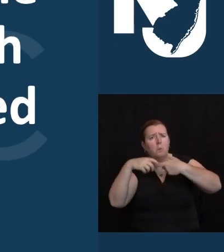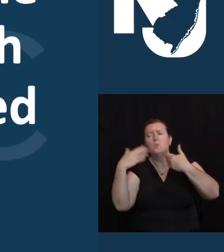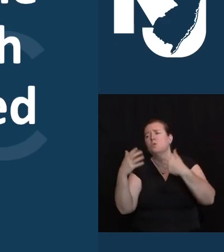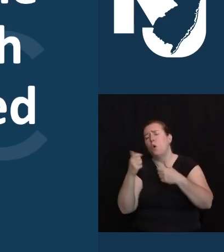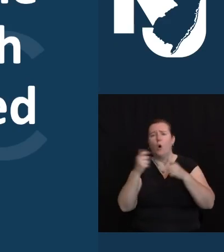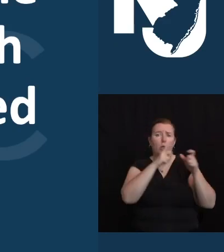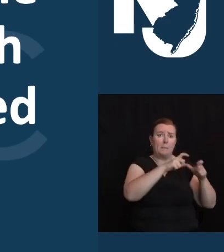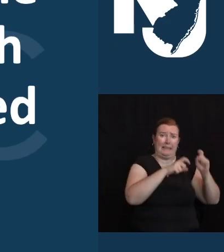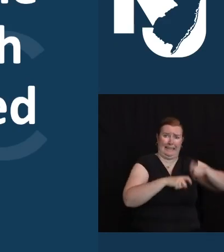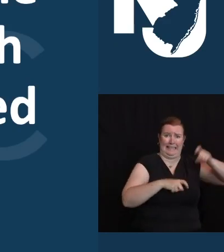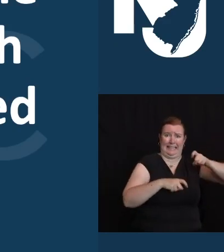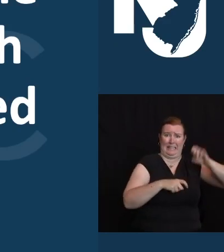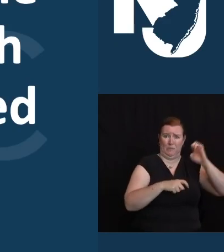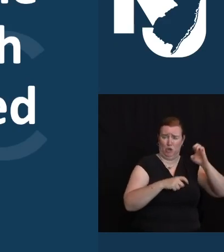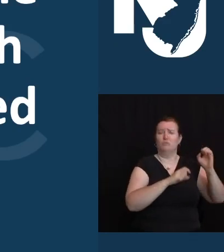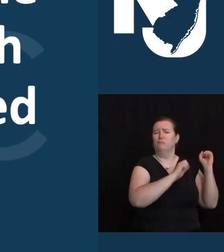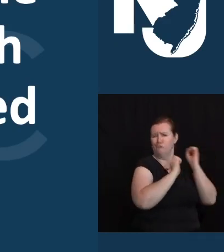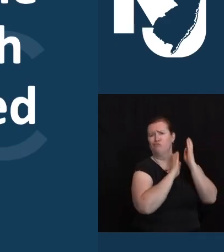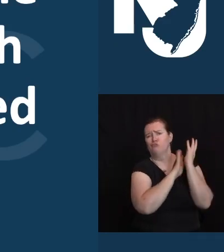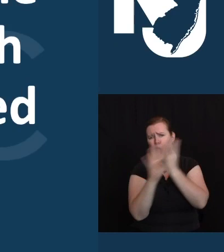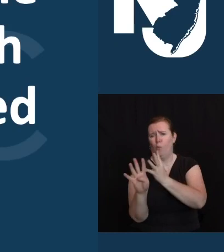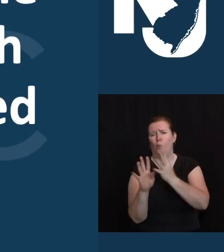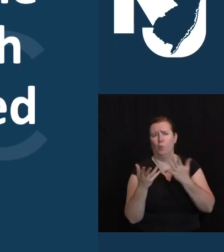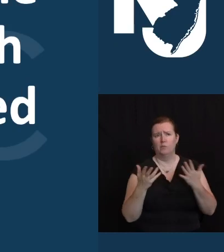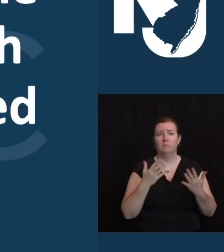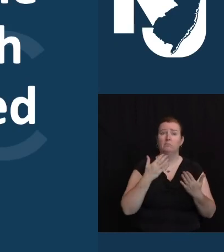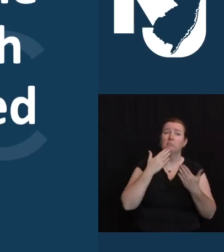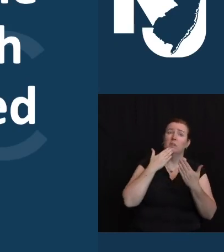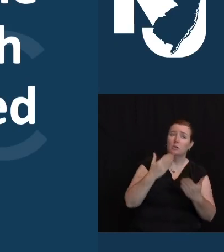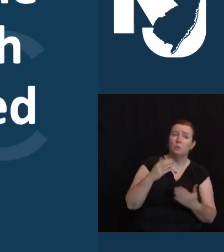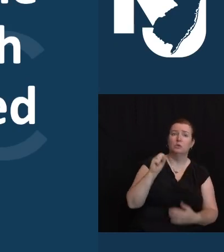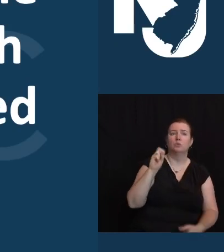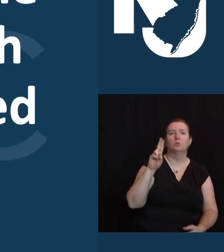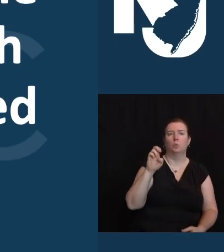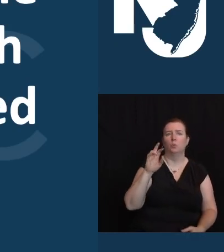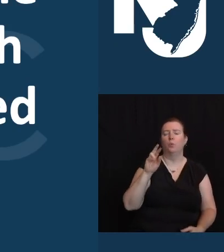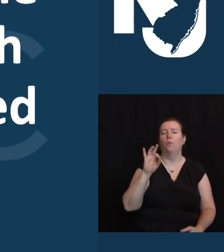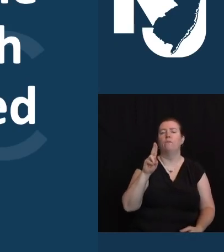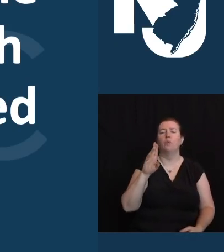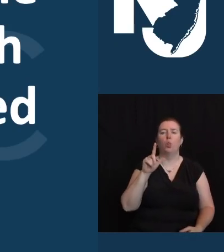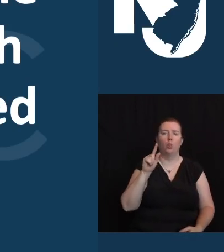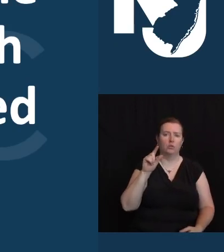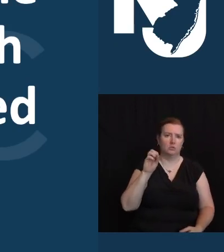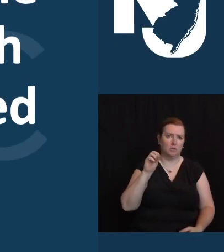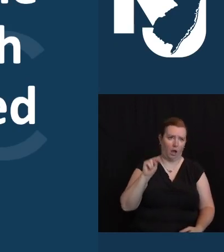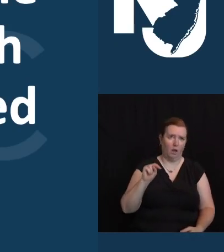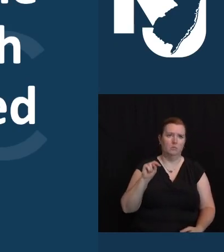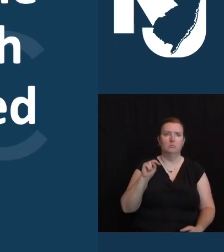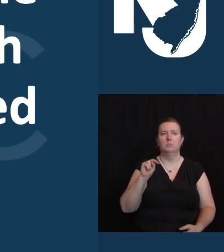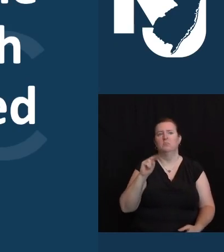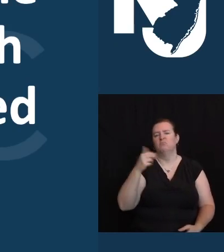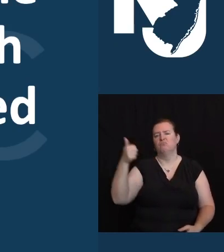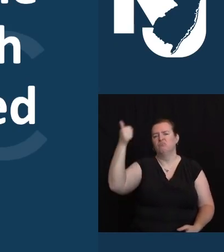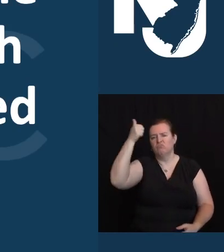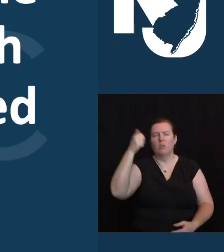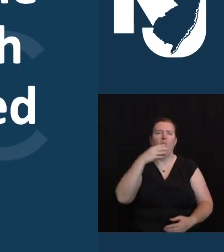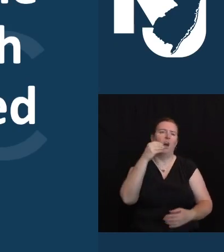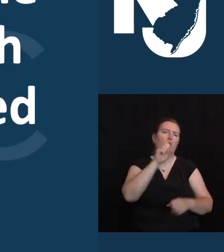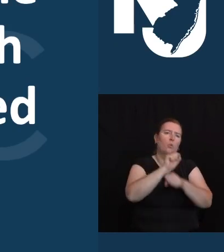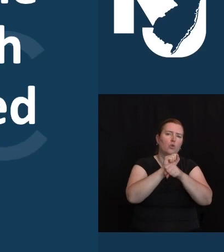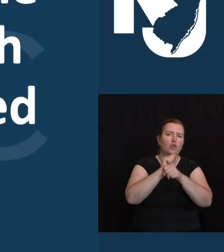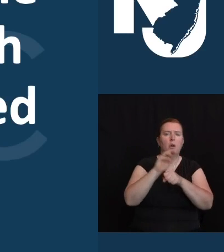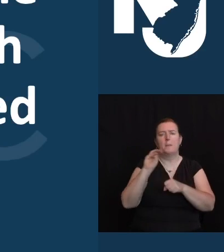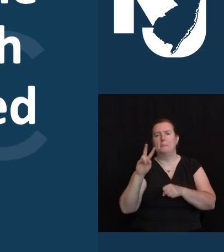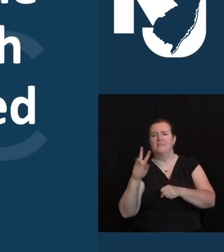Chief Administrator Sue Fulton and all the women and men of the MVC for their hard work over the past months and for all the hard work still ahead. And by the